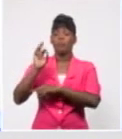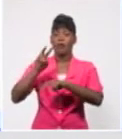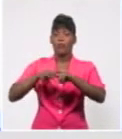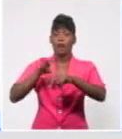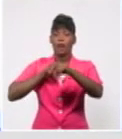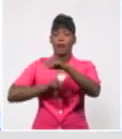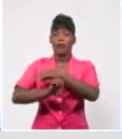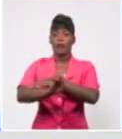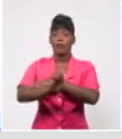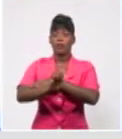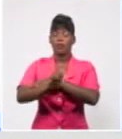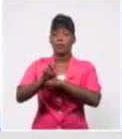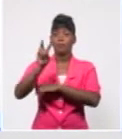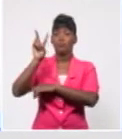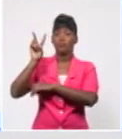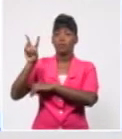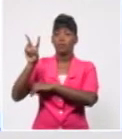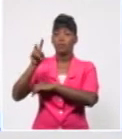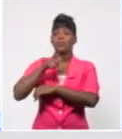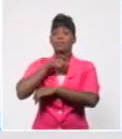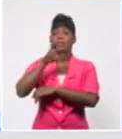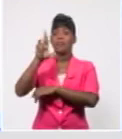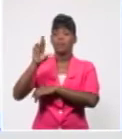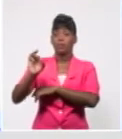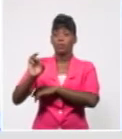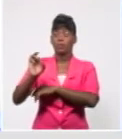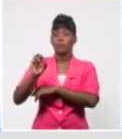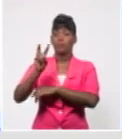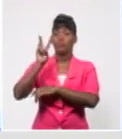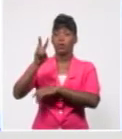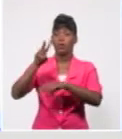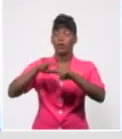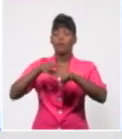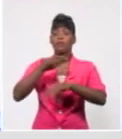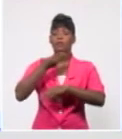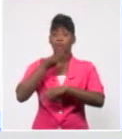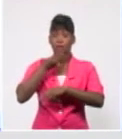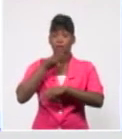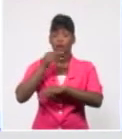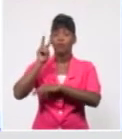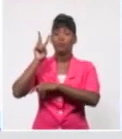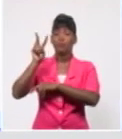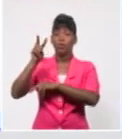all the provinces that have reported COVID-19 cases over the last 15 days.